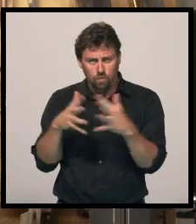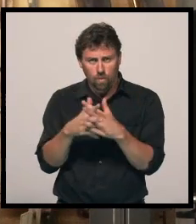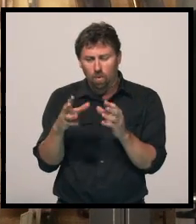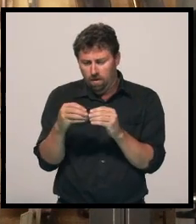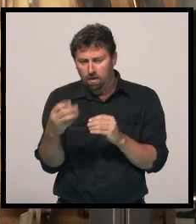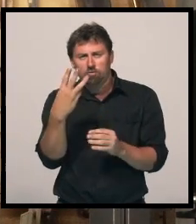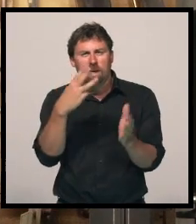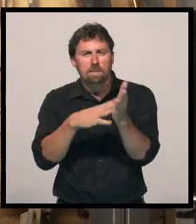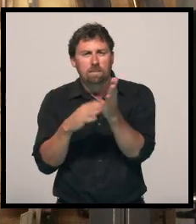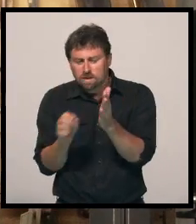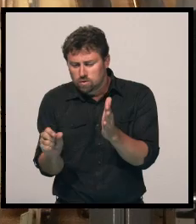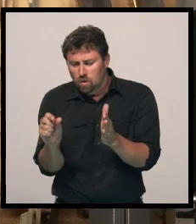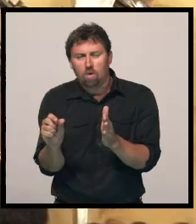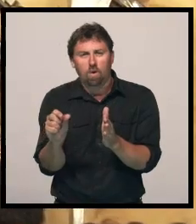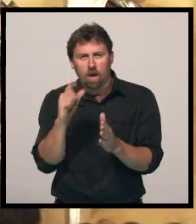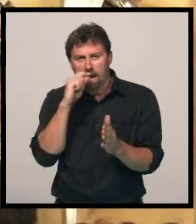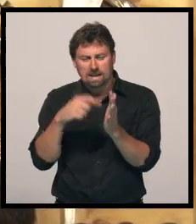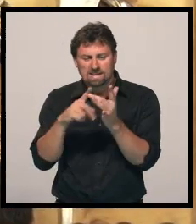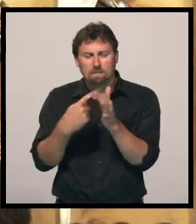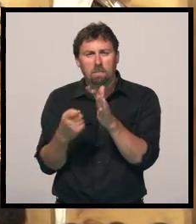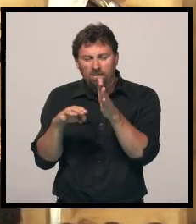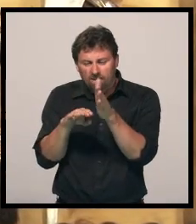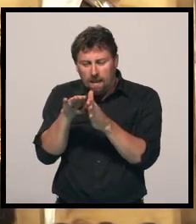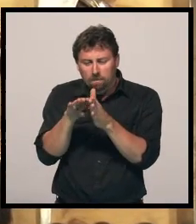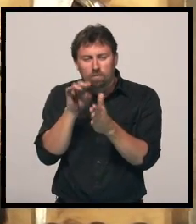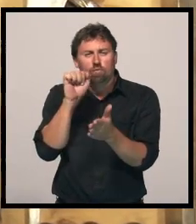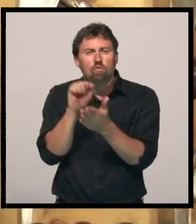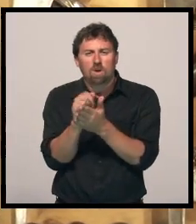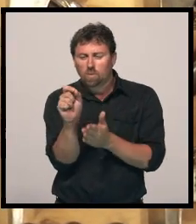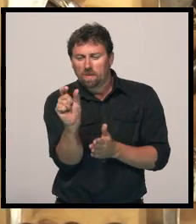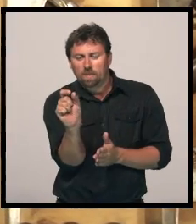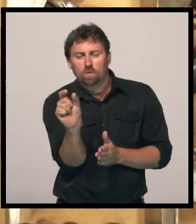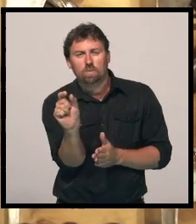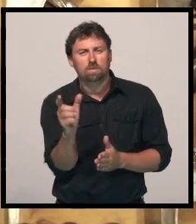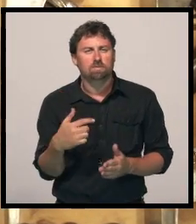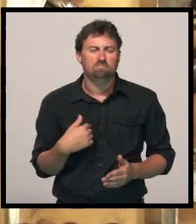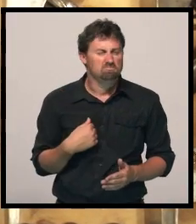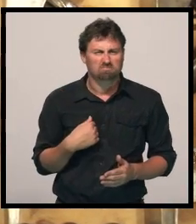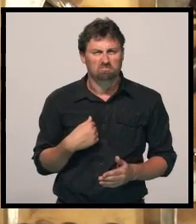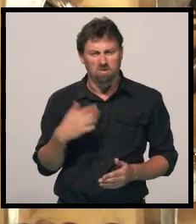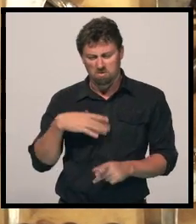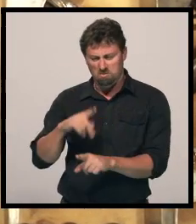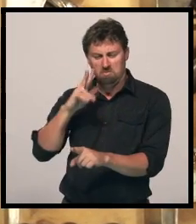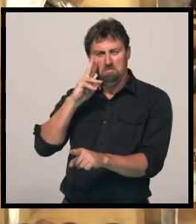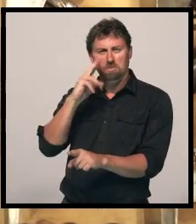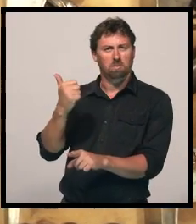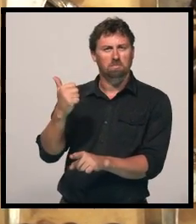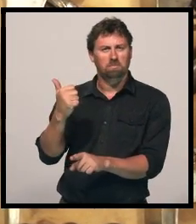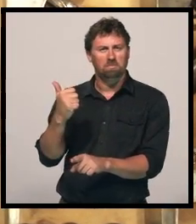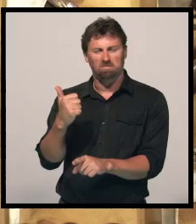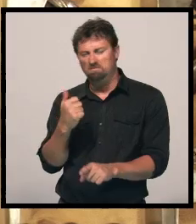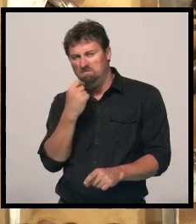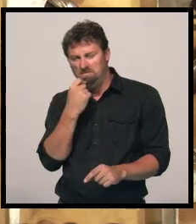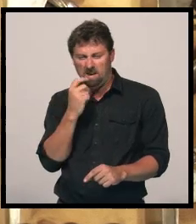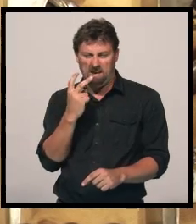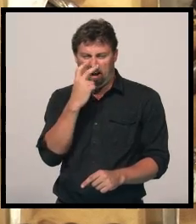they then fill with timber to the right width. To me, and this is something I want to make a feature out of, it looks a bit ugly, so